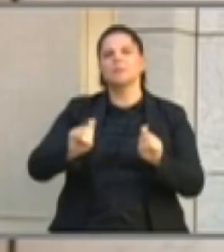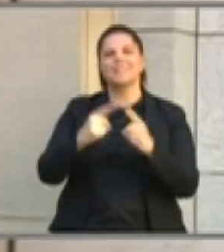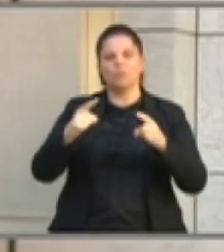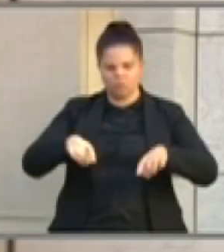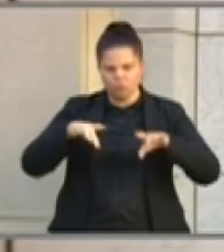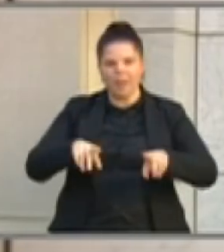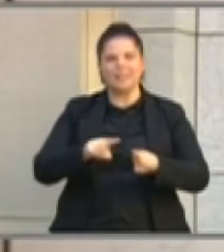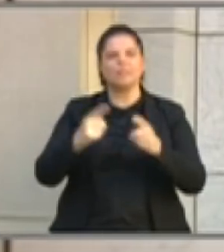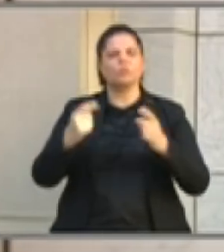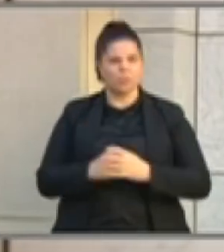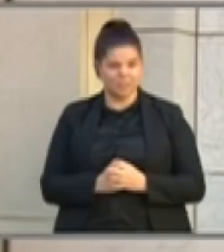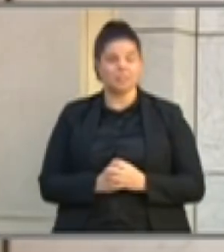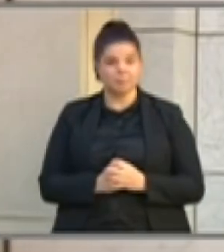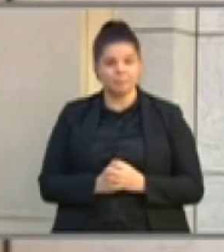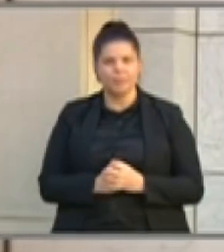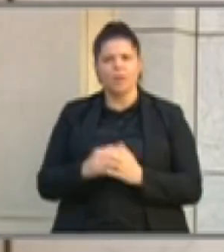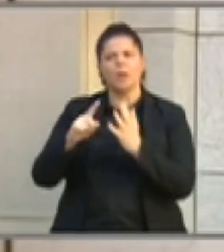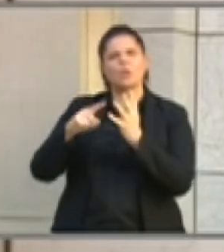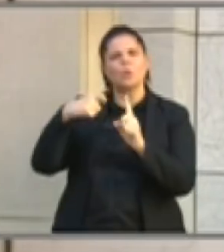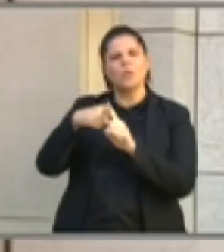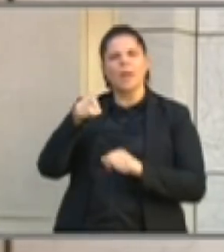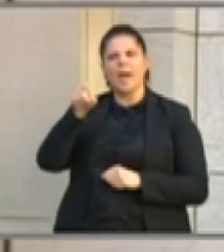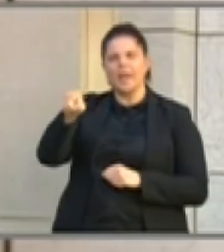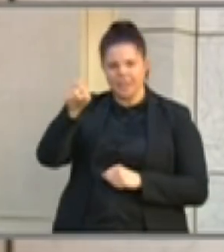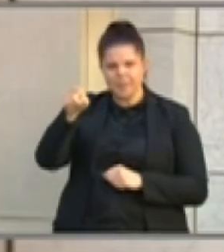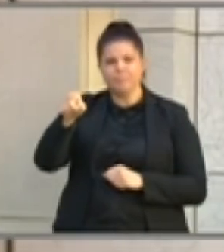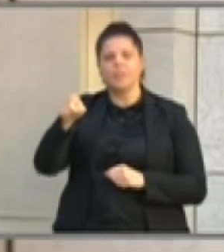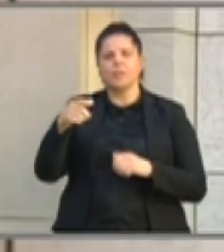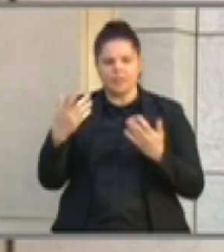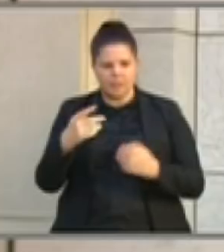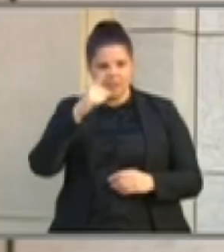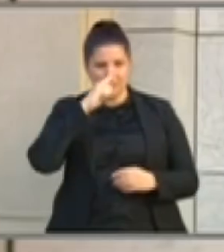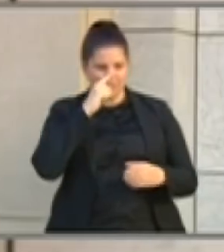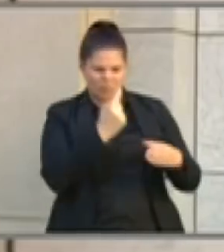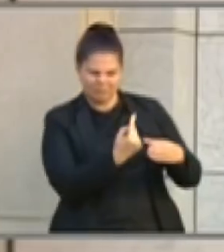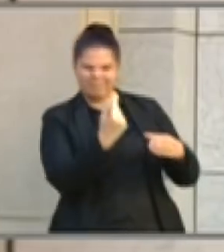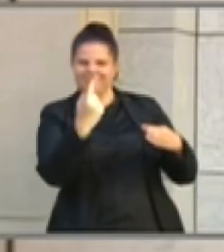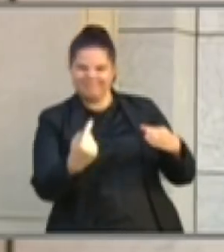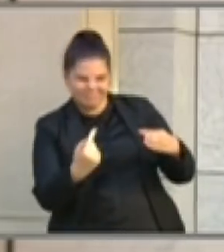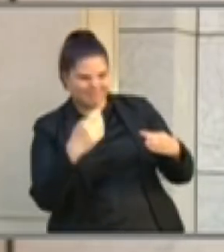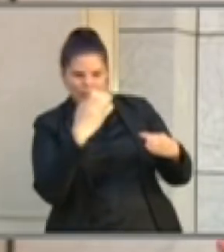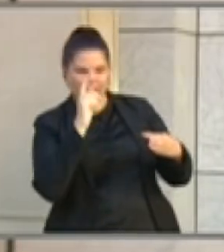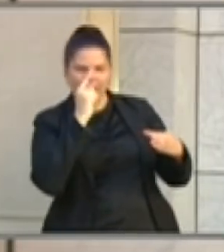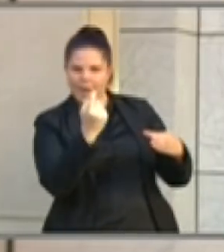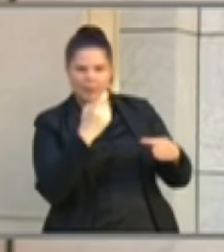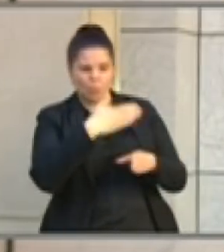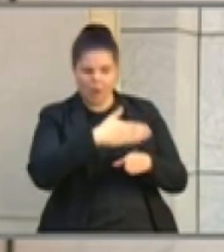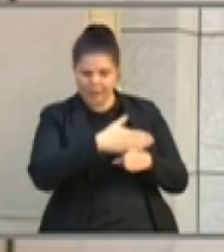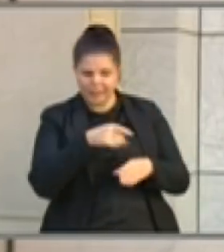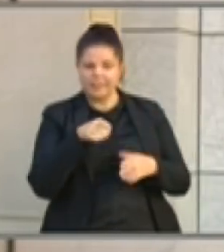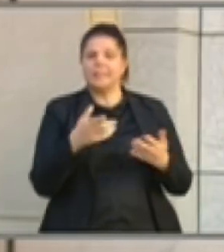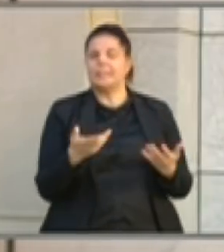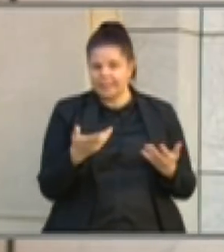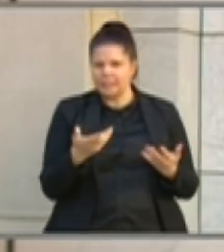system pays employers for employees that are stood down, that are no longer doing any work. What we are doing